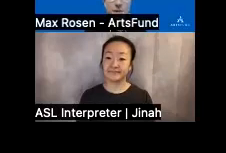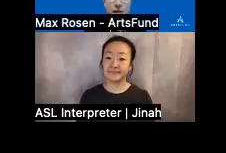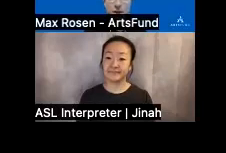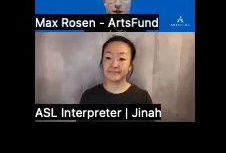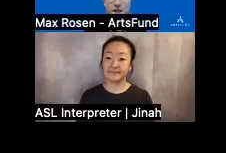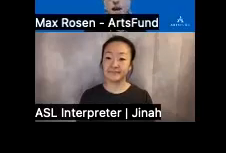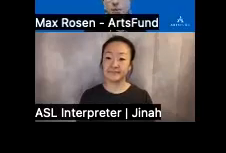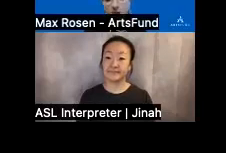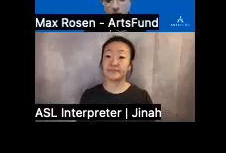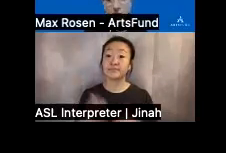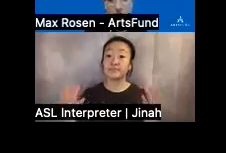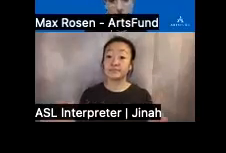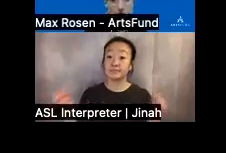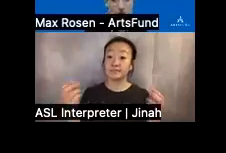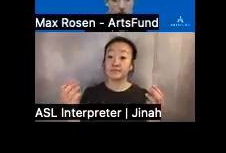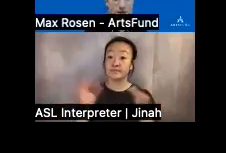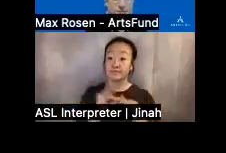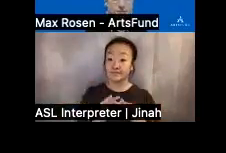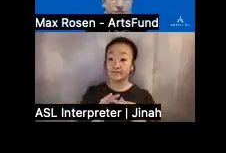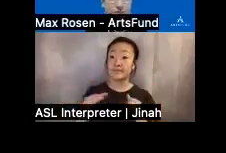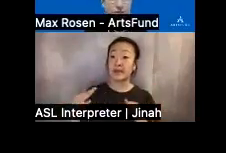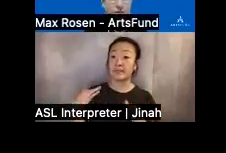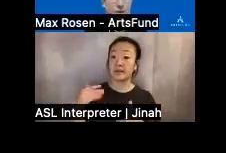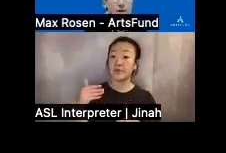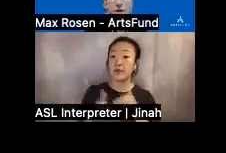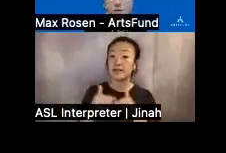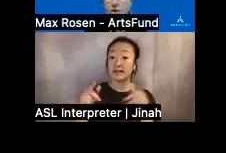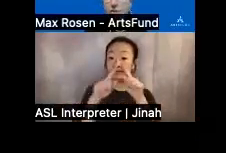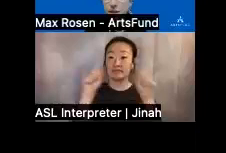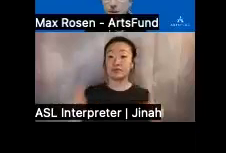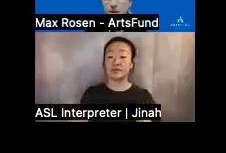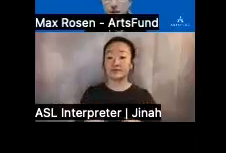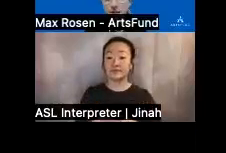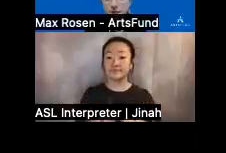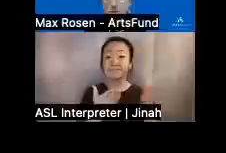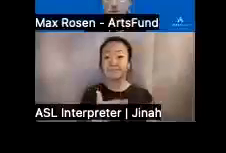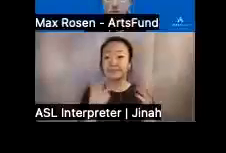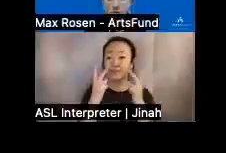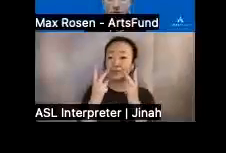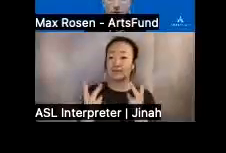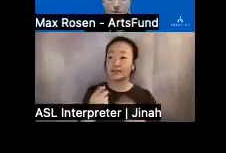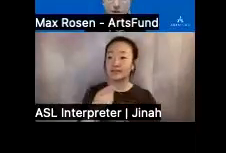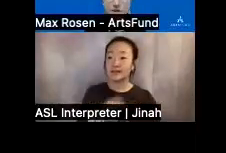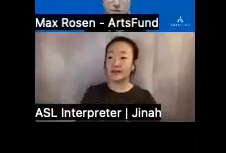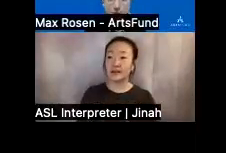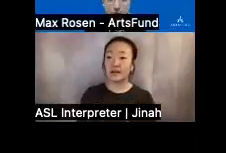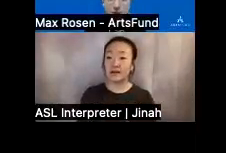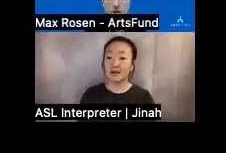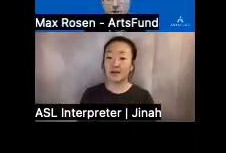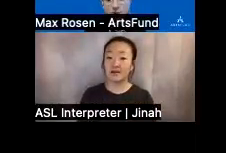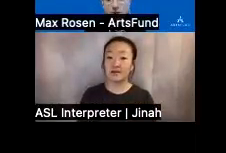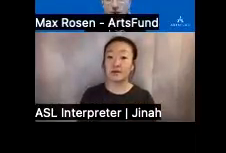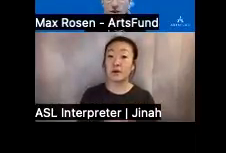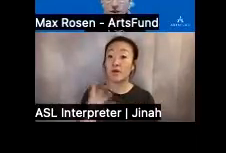And I'm now brought to the application process screen, where you'll be able to see 4 forms that compose